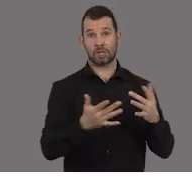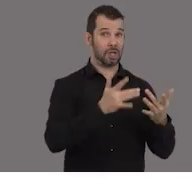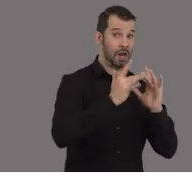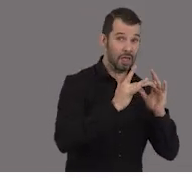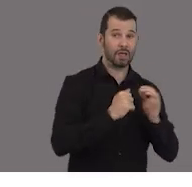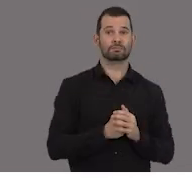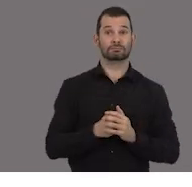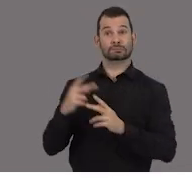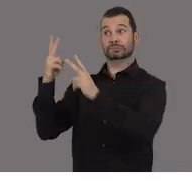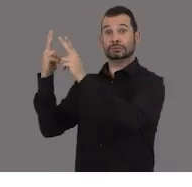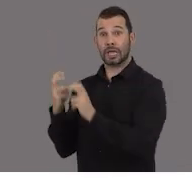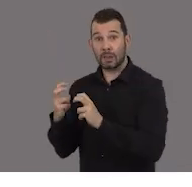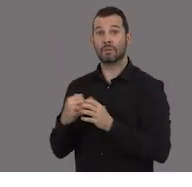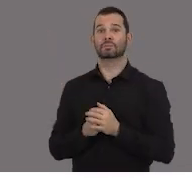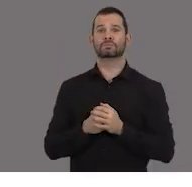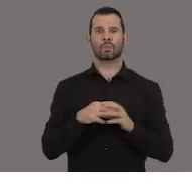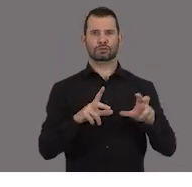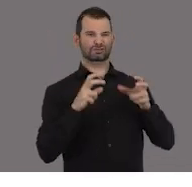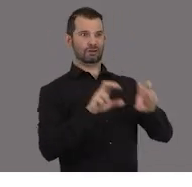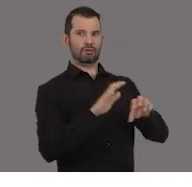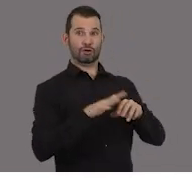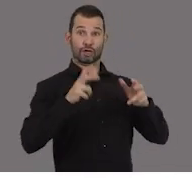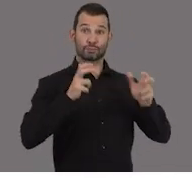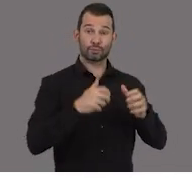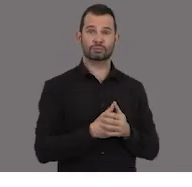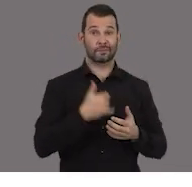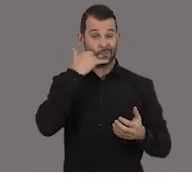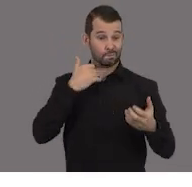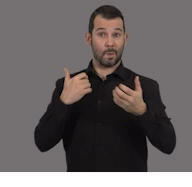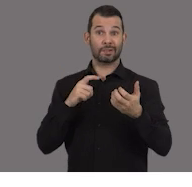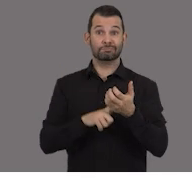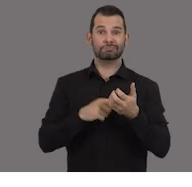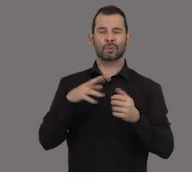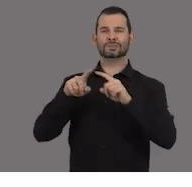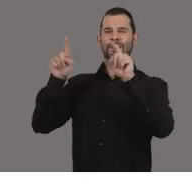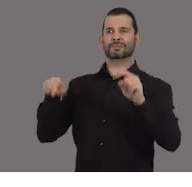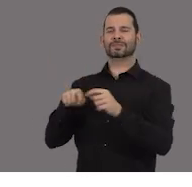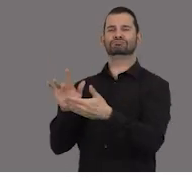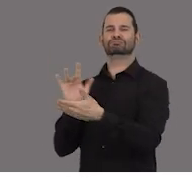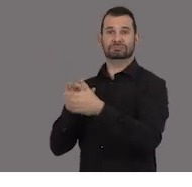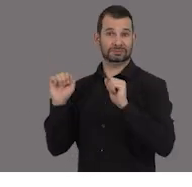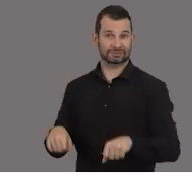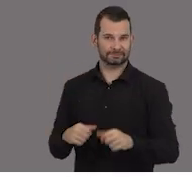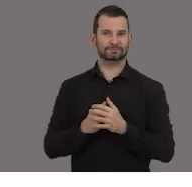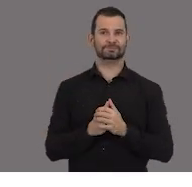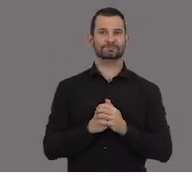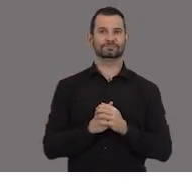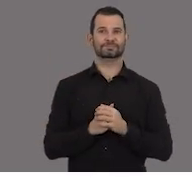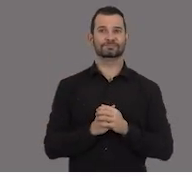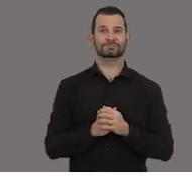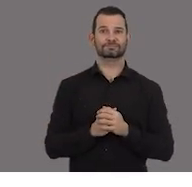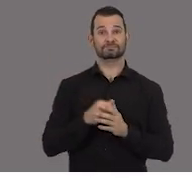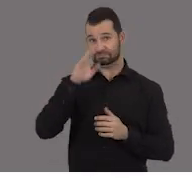Options include online, downloaded, or installed on your computer, mobile, or